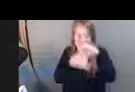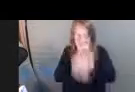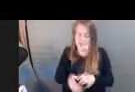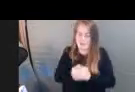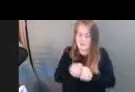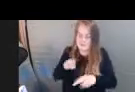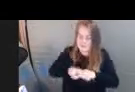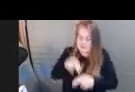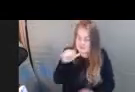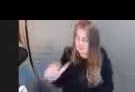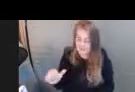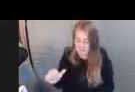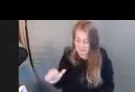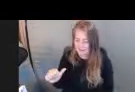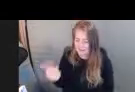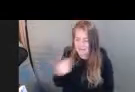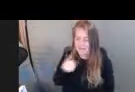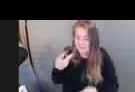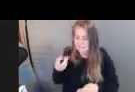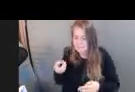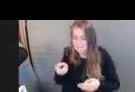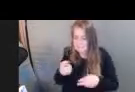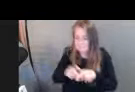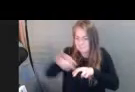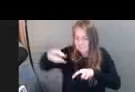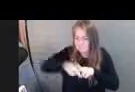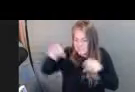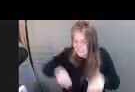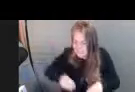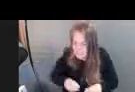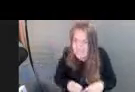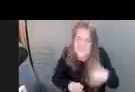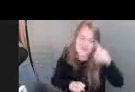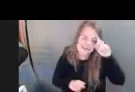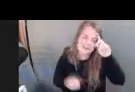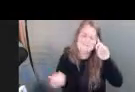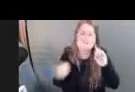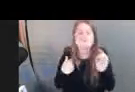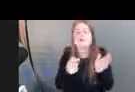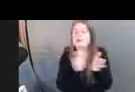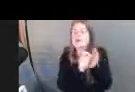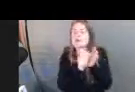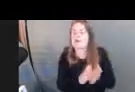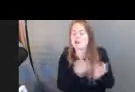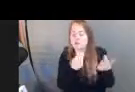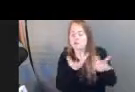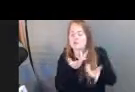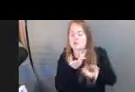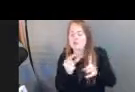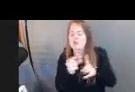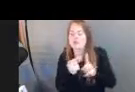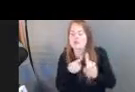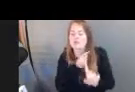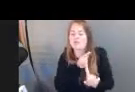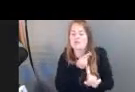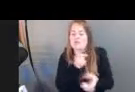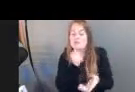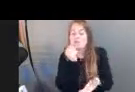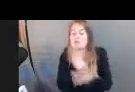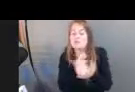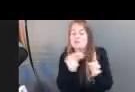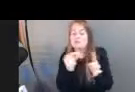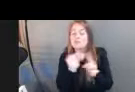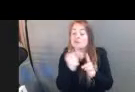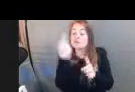with a rope, right? So this terminology, I was told by a journalist recently, actually comes from the approved terms for